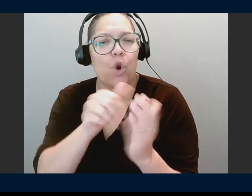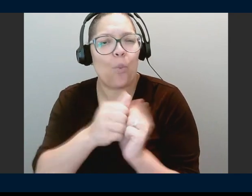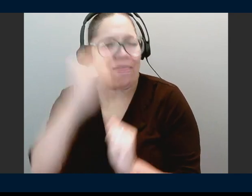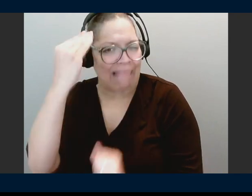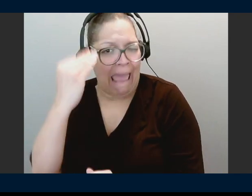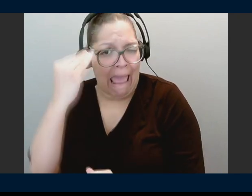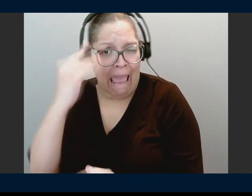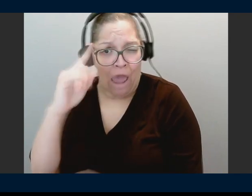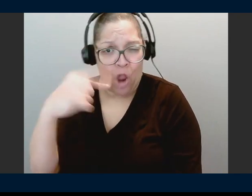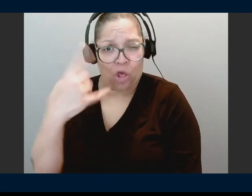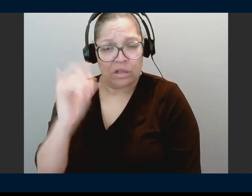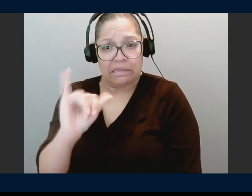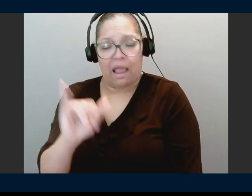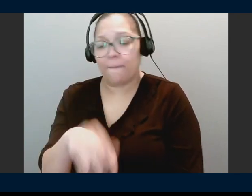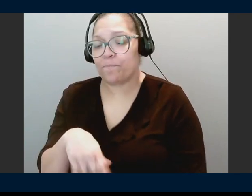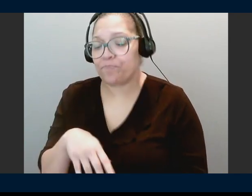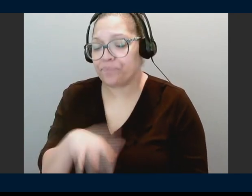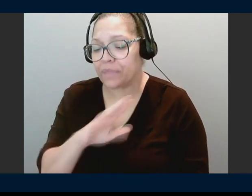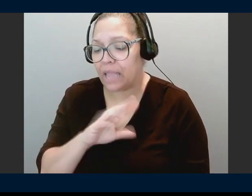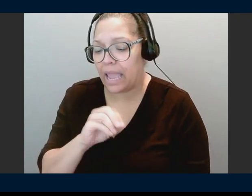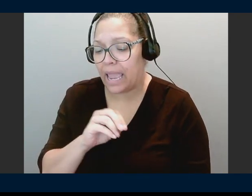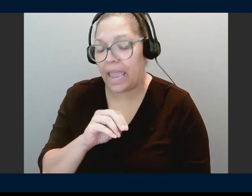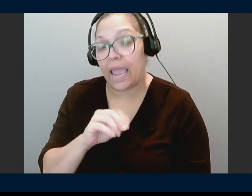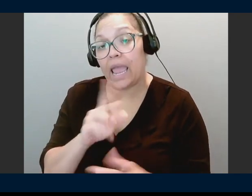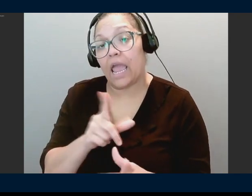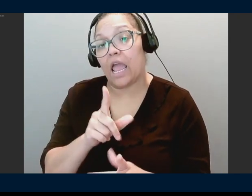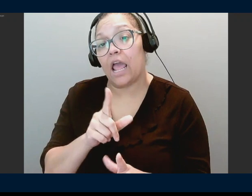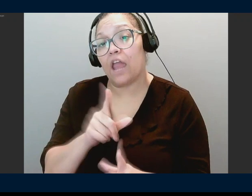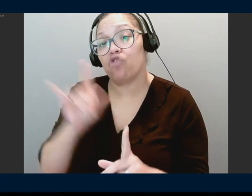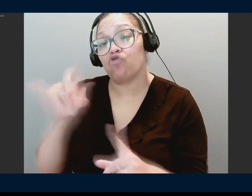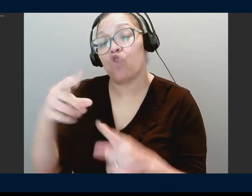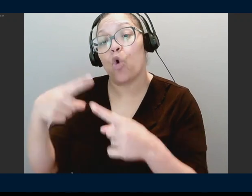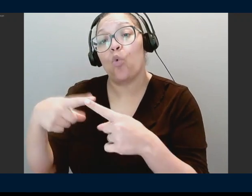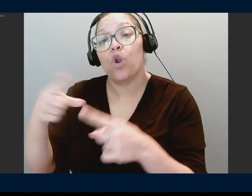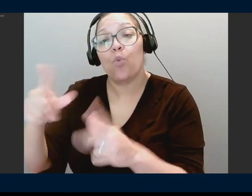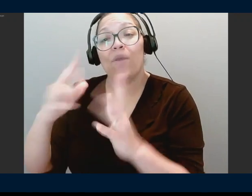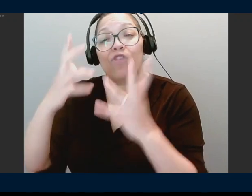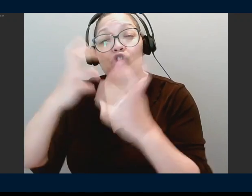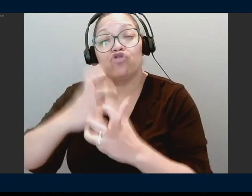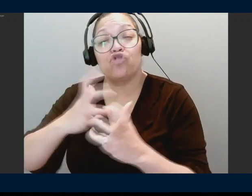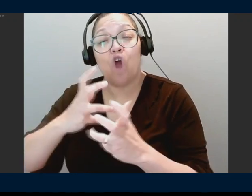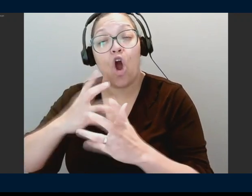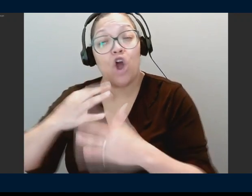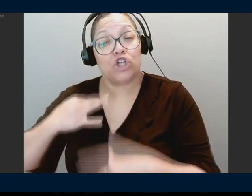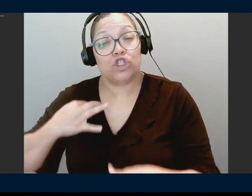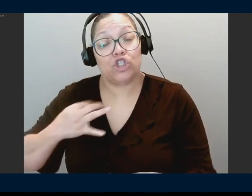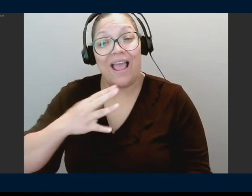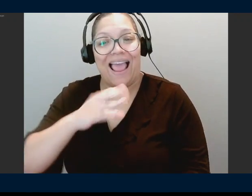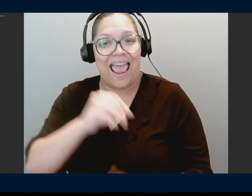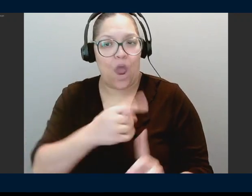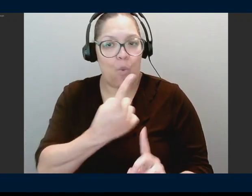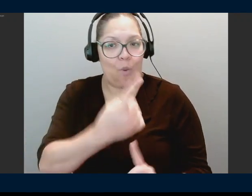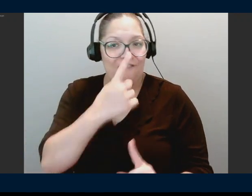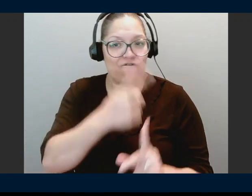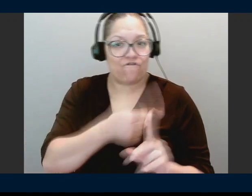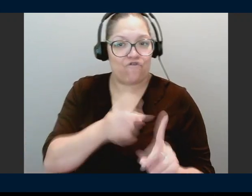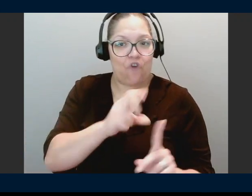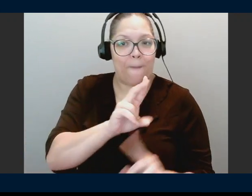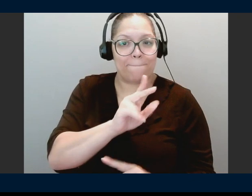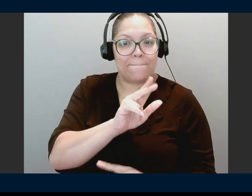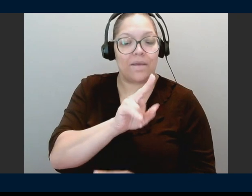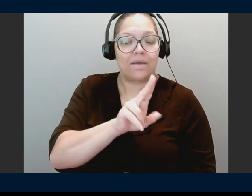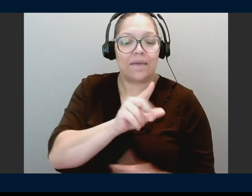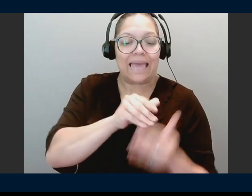like, and then the further corner with a dark shirt. And we have one question from Guidebook, and then we'll get to some